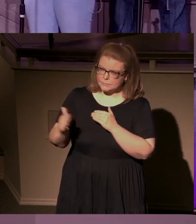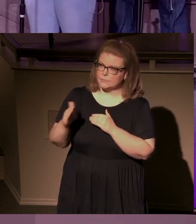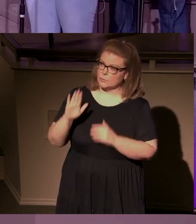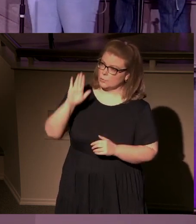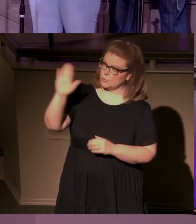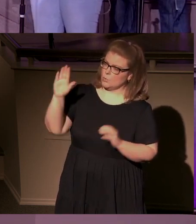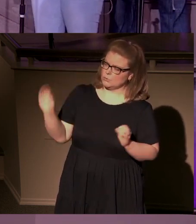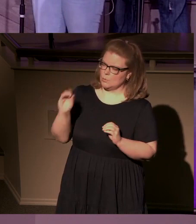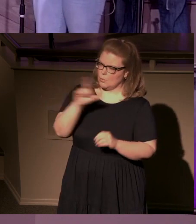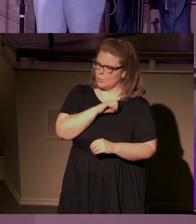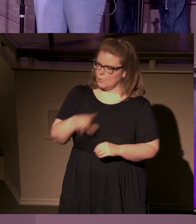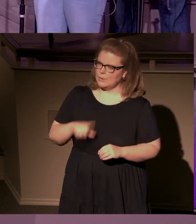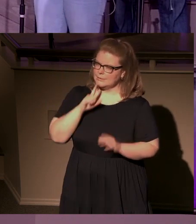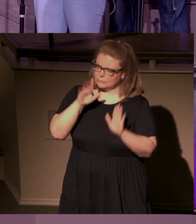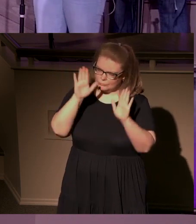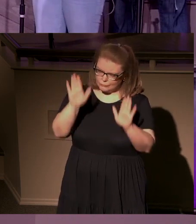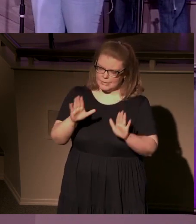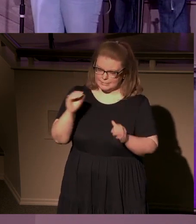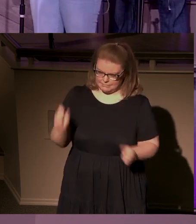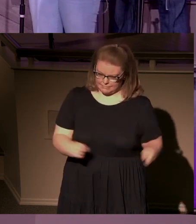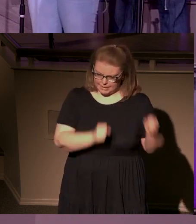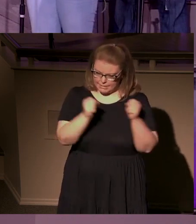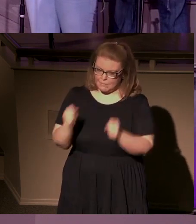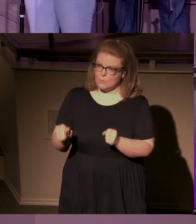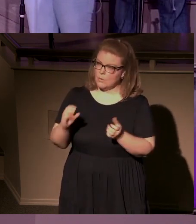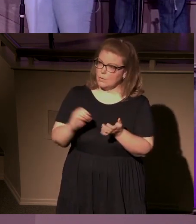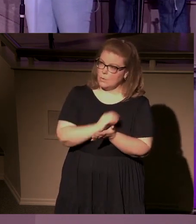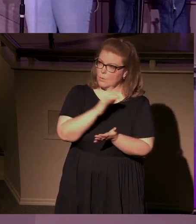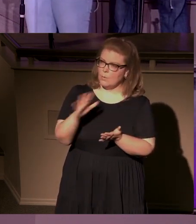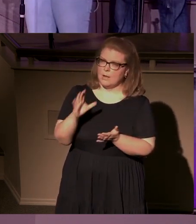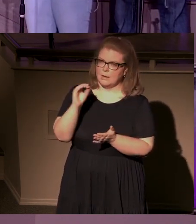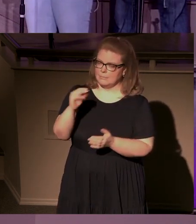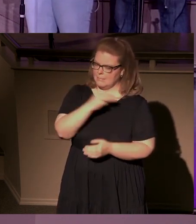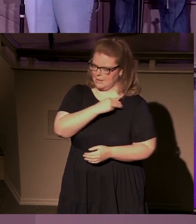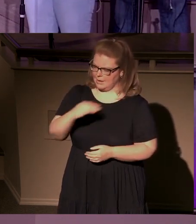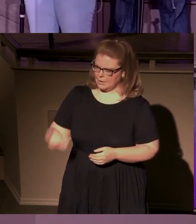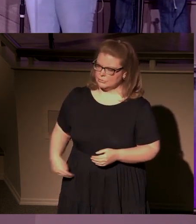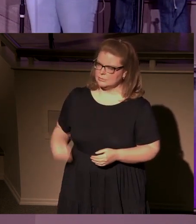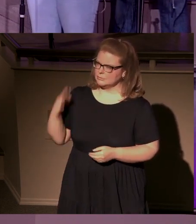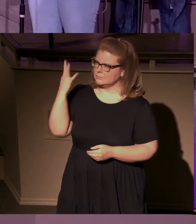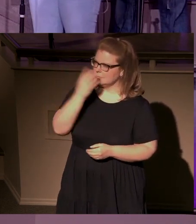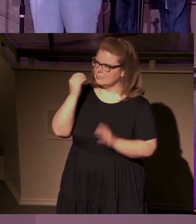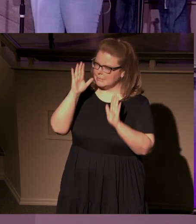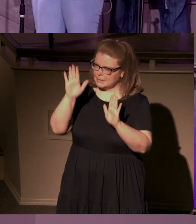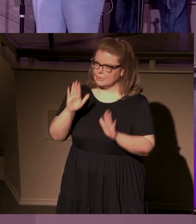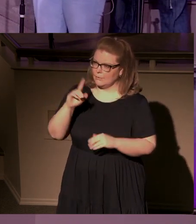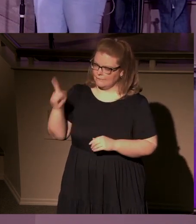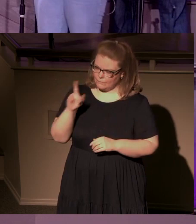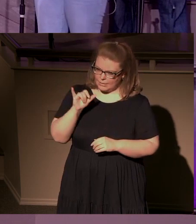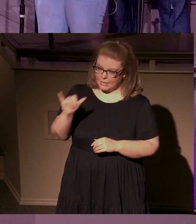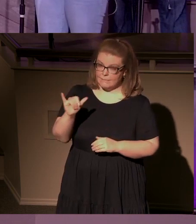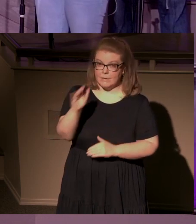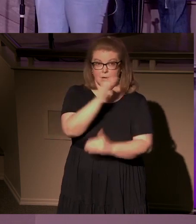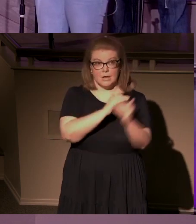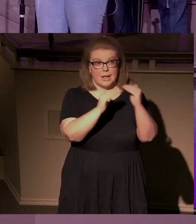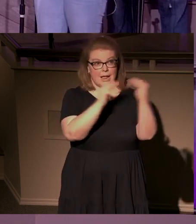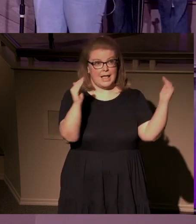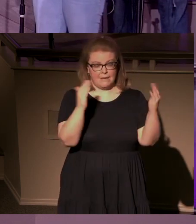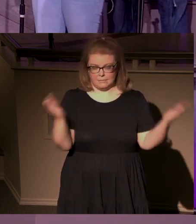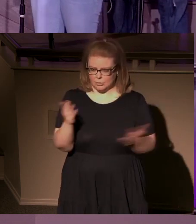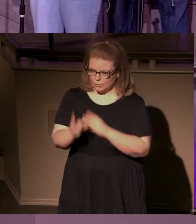the greatness and the power, and the glory and the majesty and the splendor, For everything in heaven and earth is